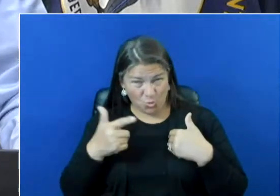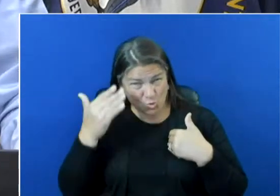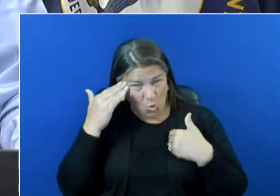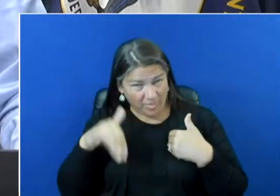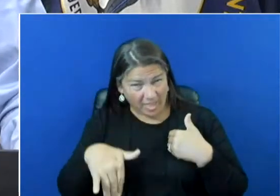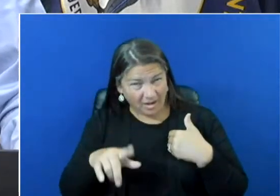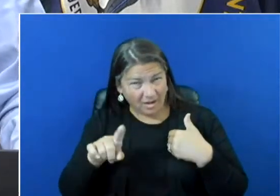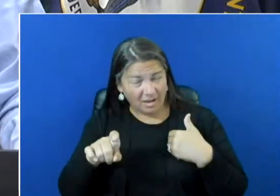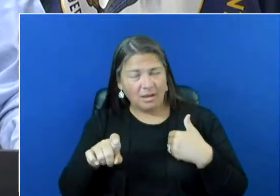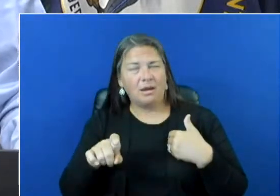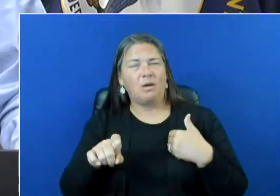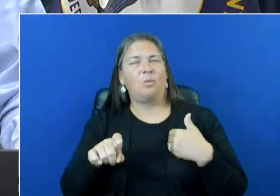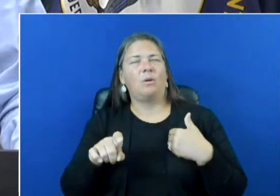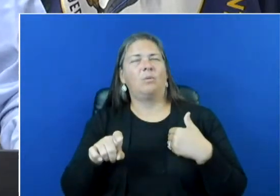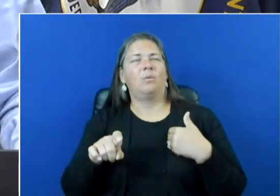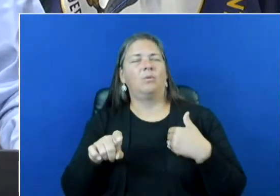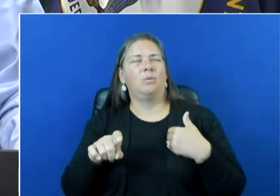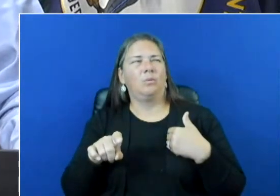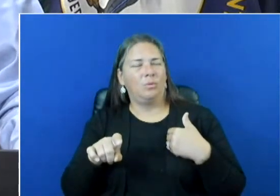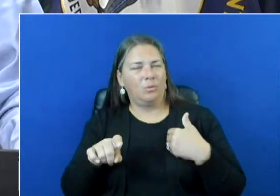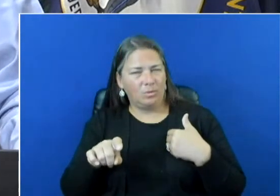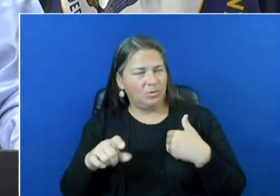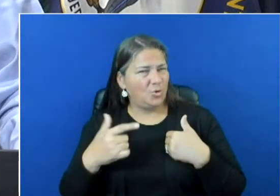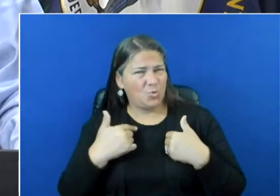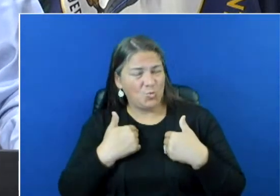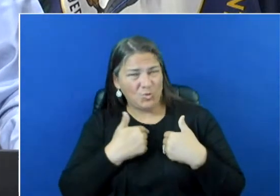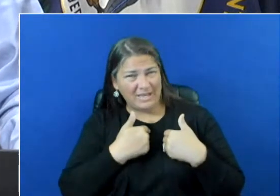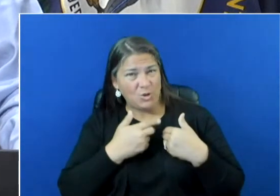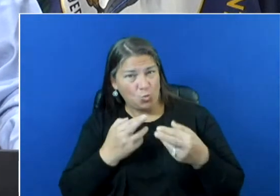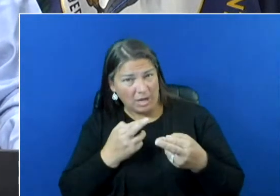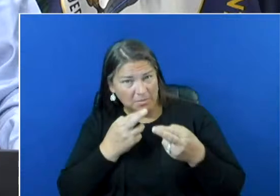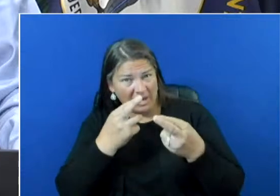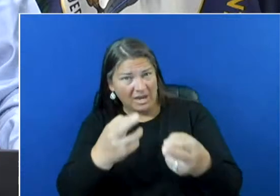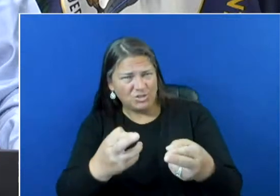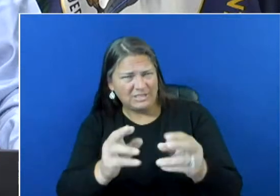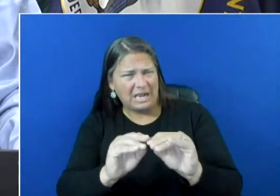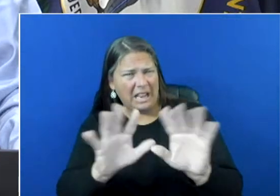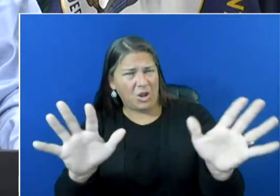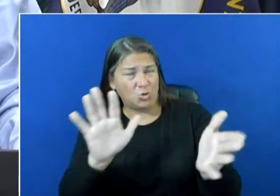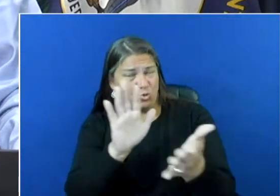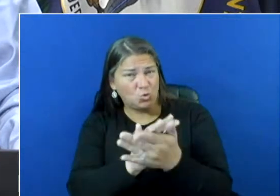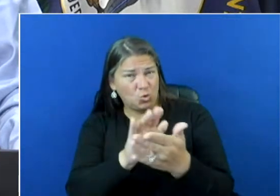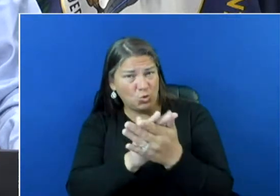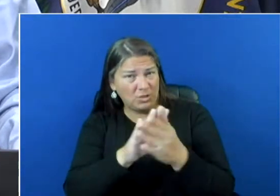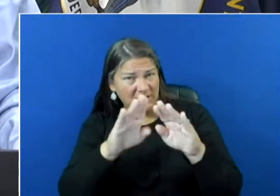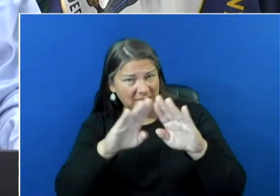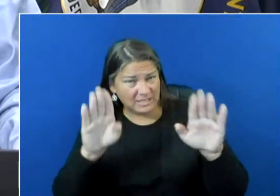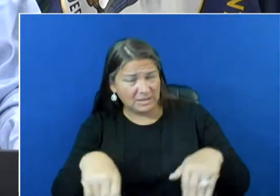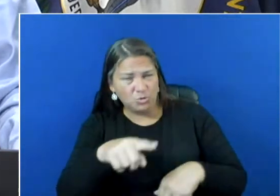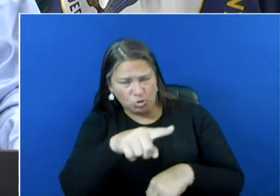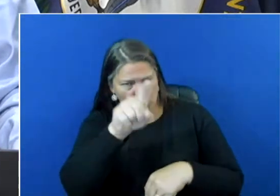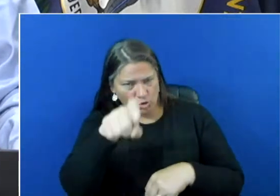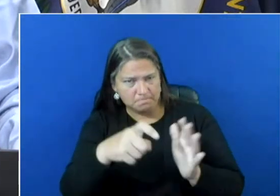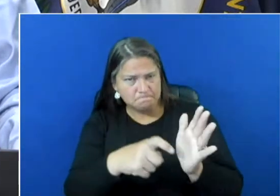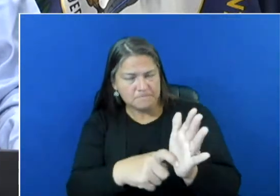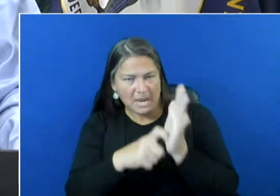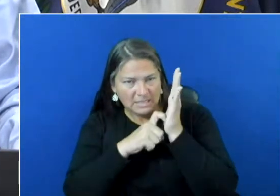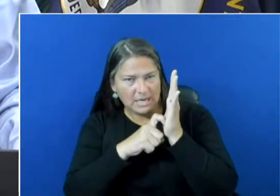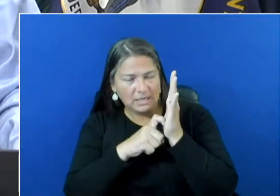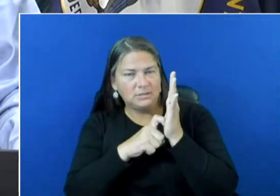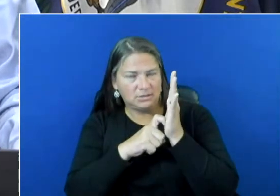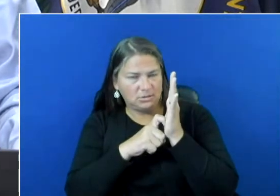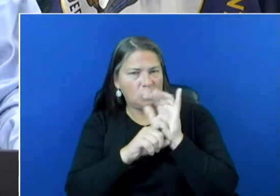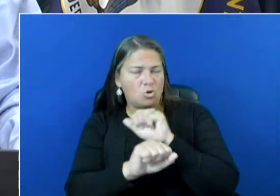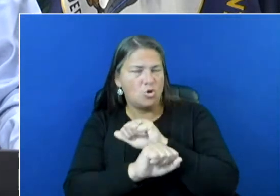Our recommendation is as clear as it can be. School systems should mandate universal masking,